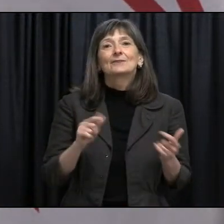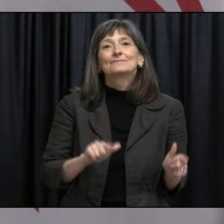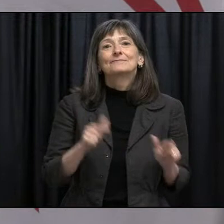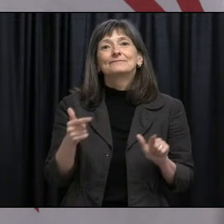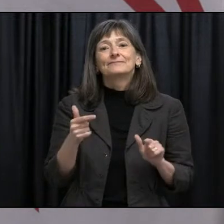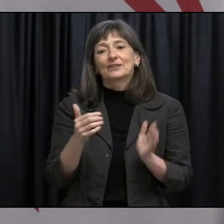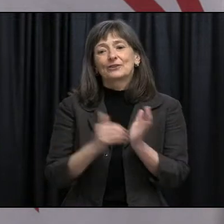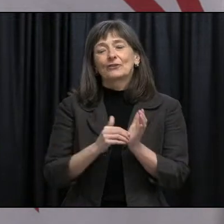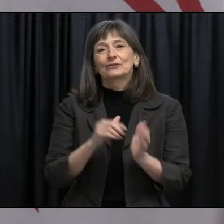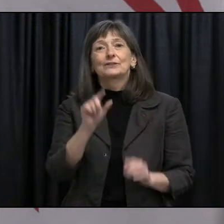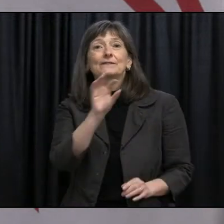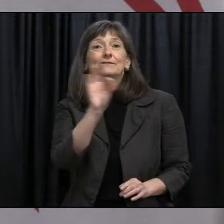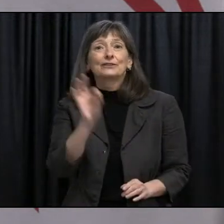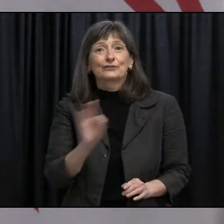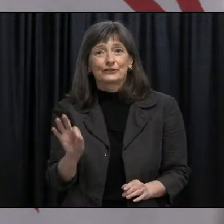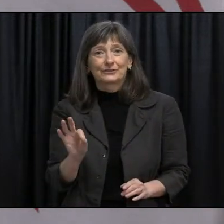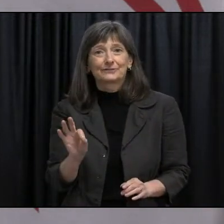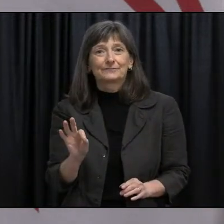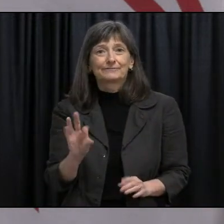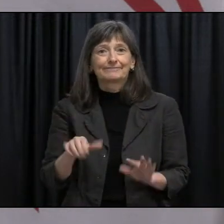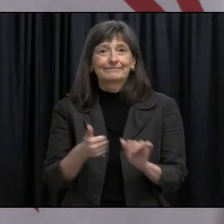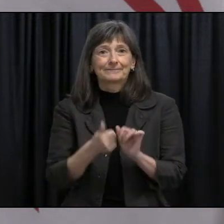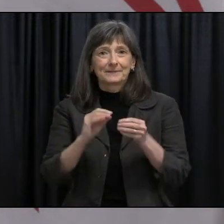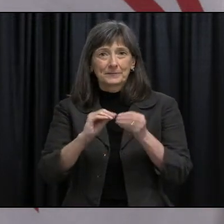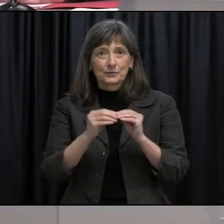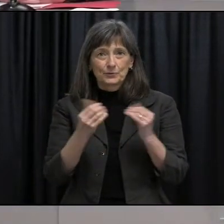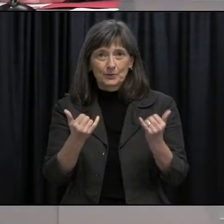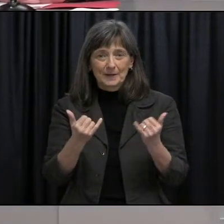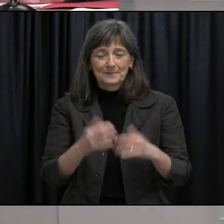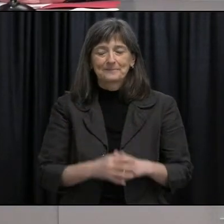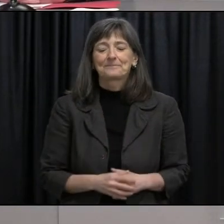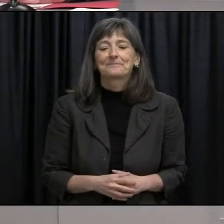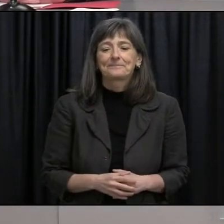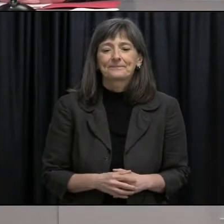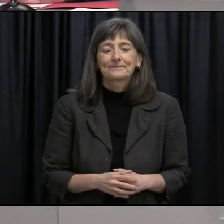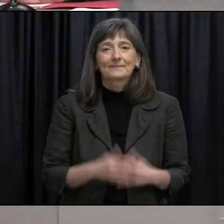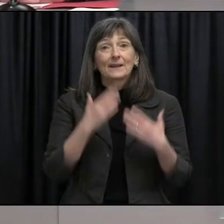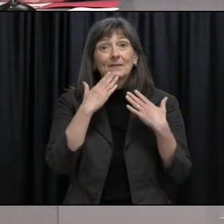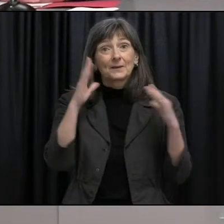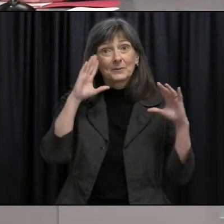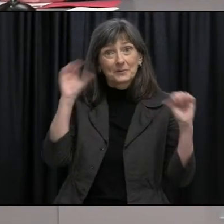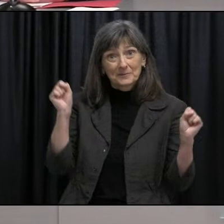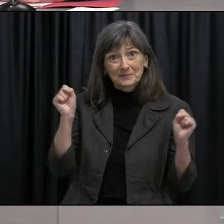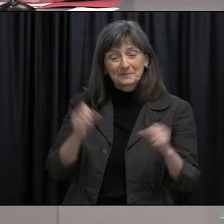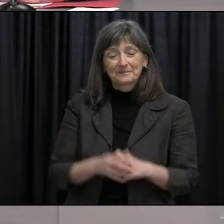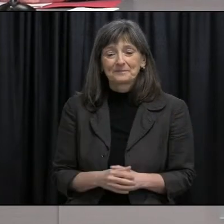over to Dr. Fitzgerald for an update on today's numbers. Dr. Fitzgerald. Thank you, Premier.